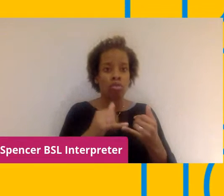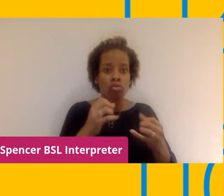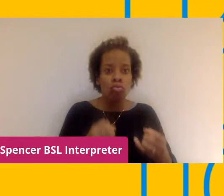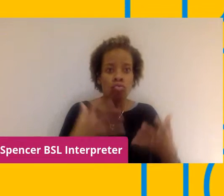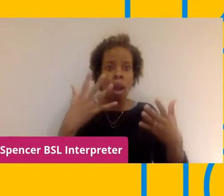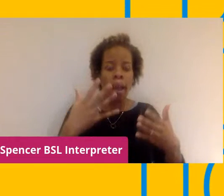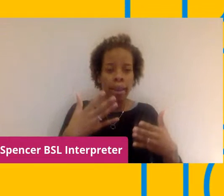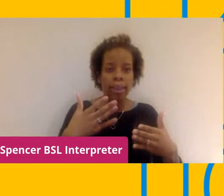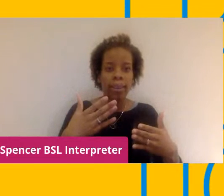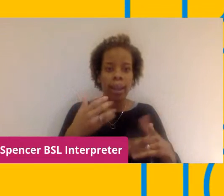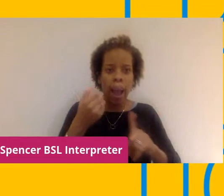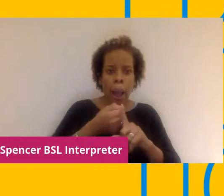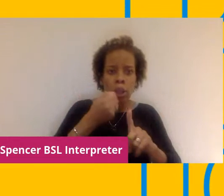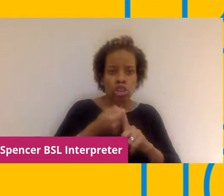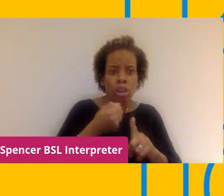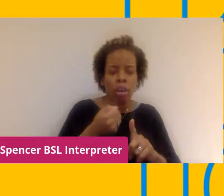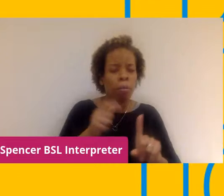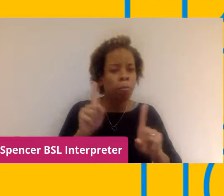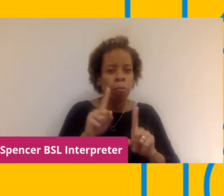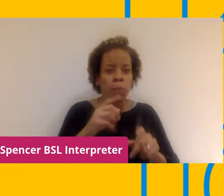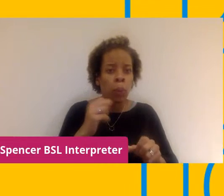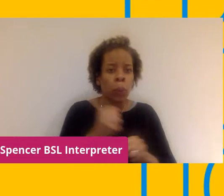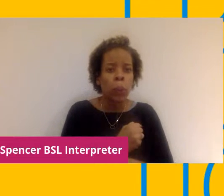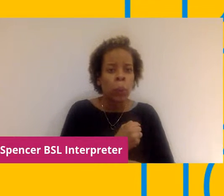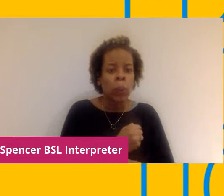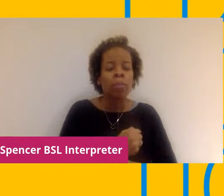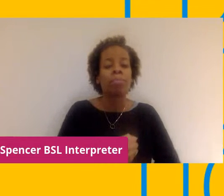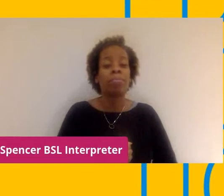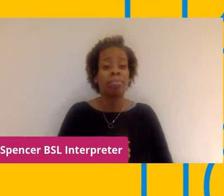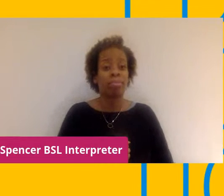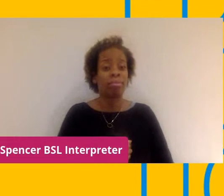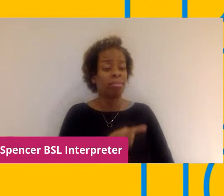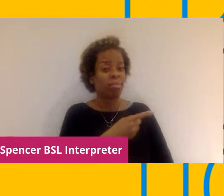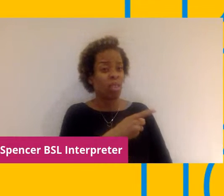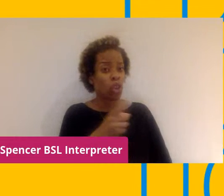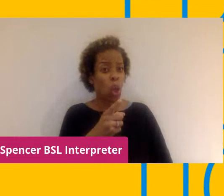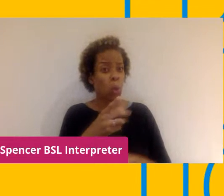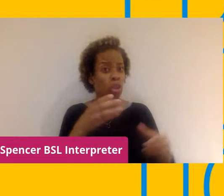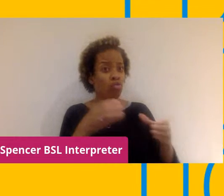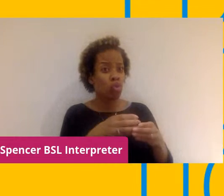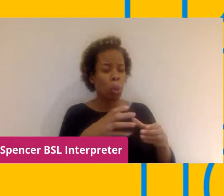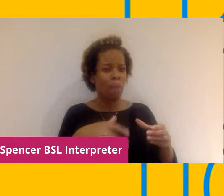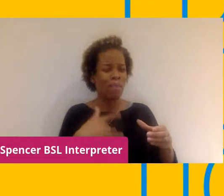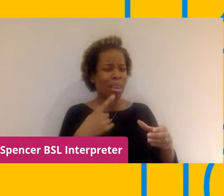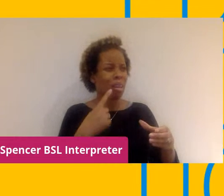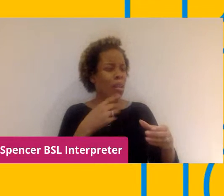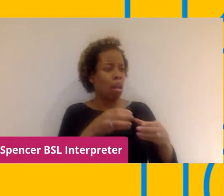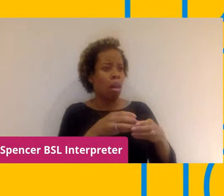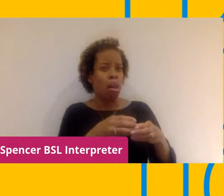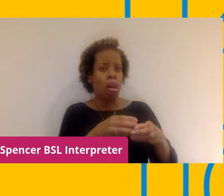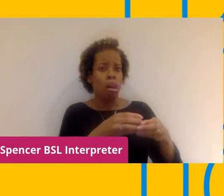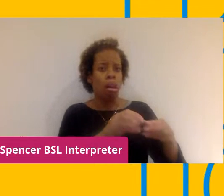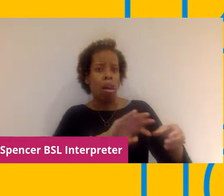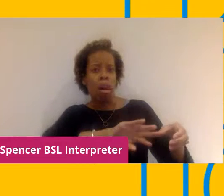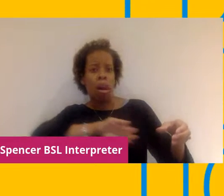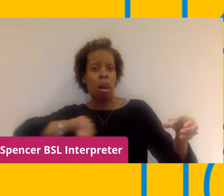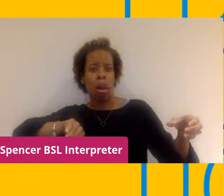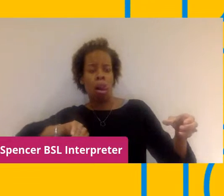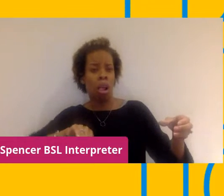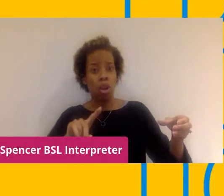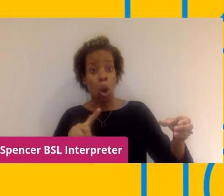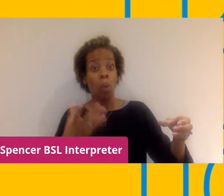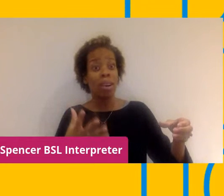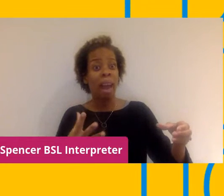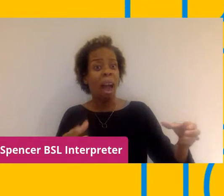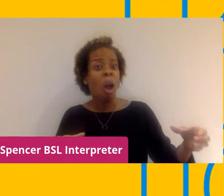I think professional services members just feel like a bit more of a coherent group now, with cross-departmental knowledge and more